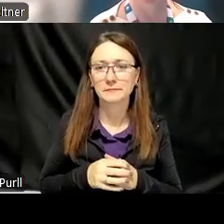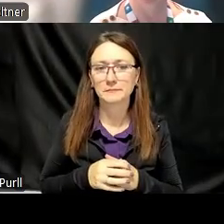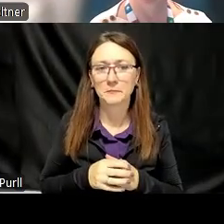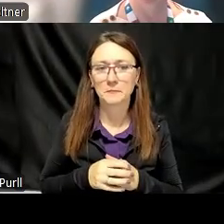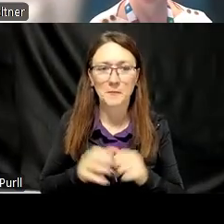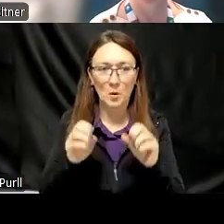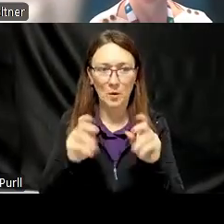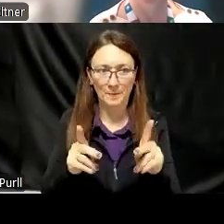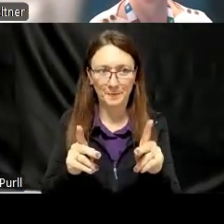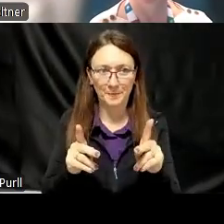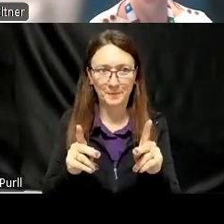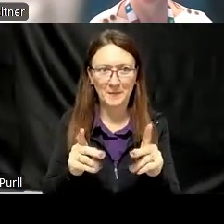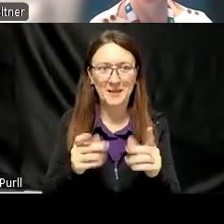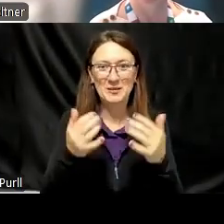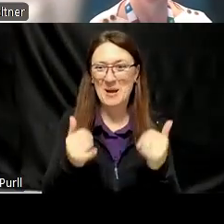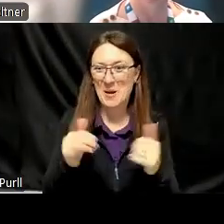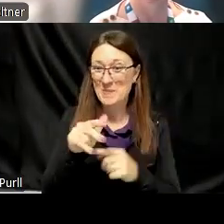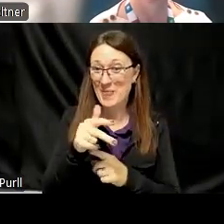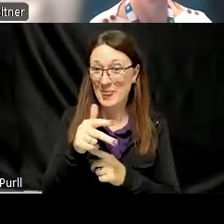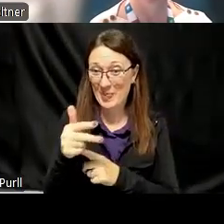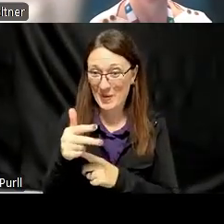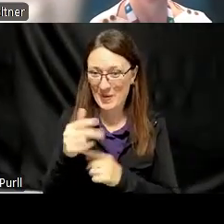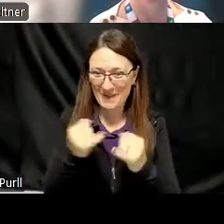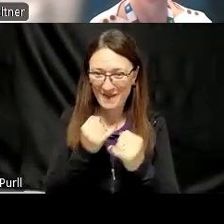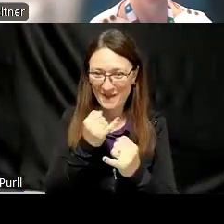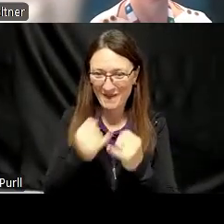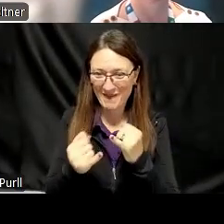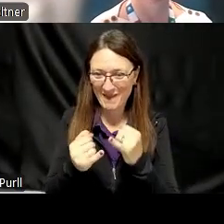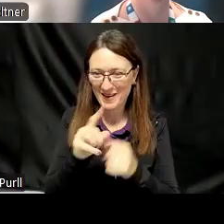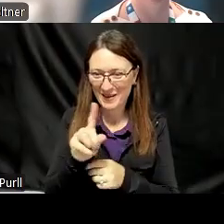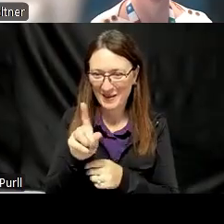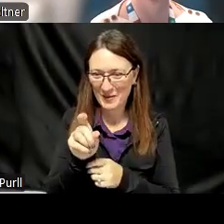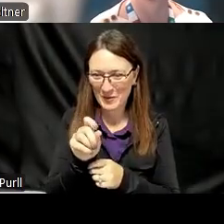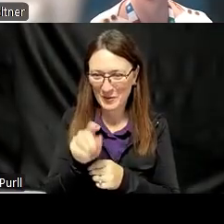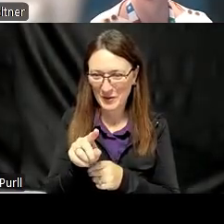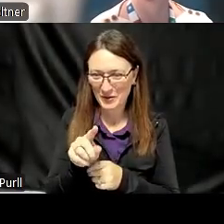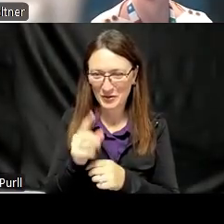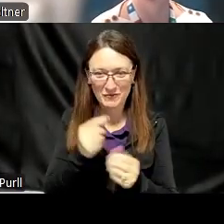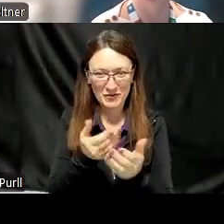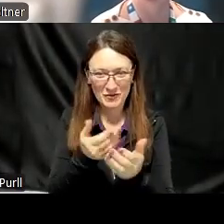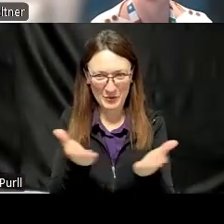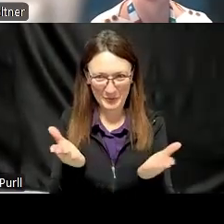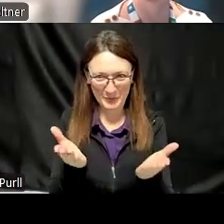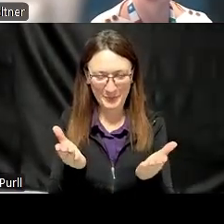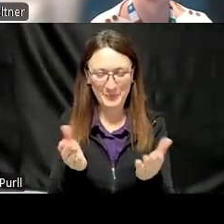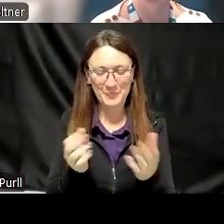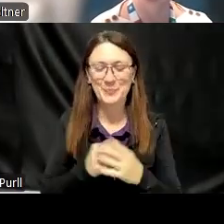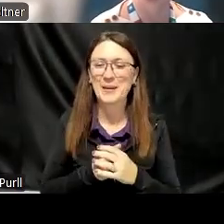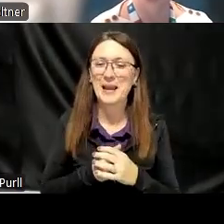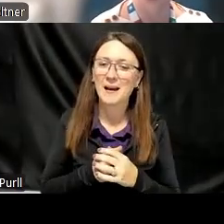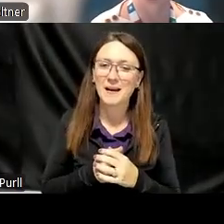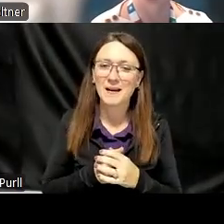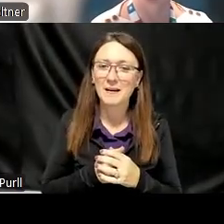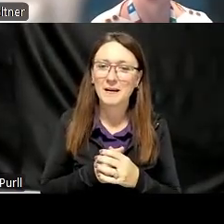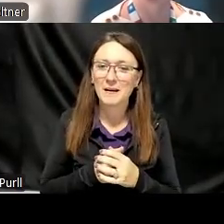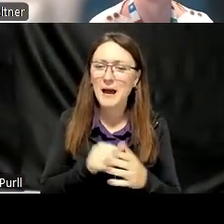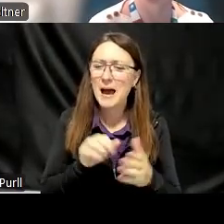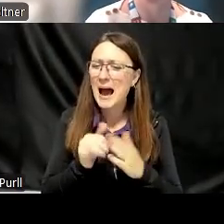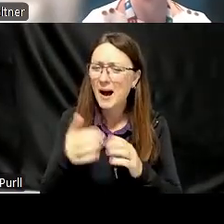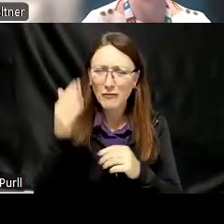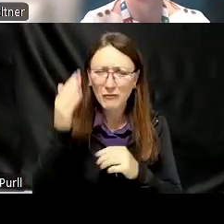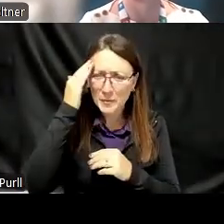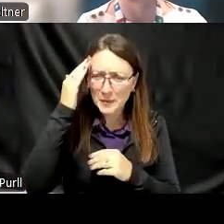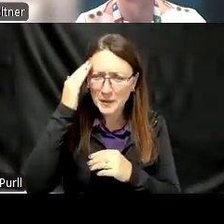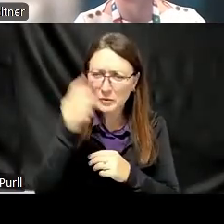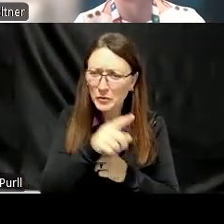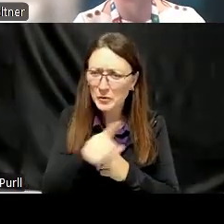Okay, so I have my third and final question for the audience is, how familiar are you